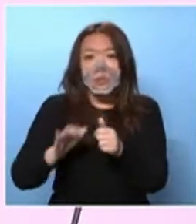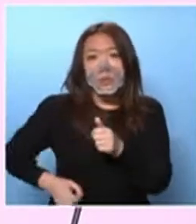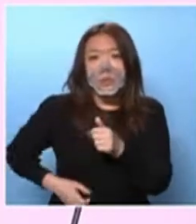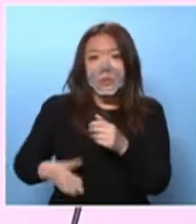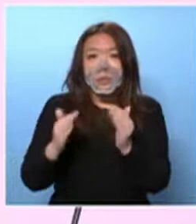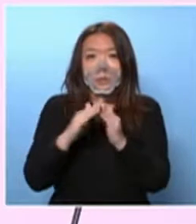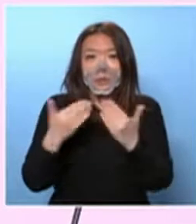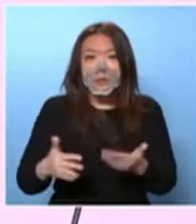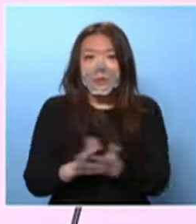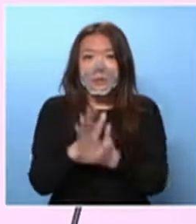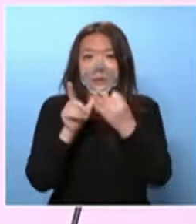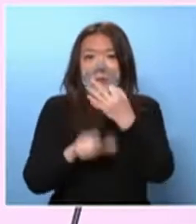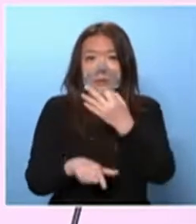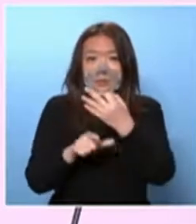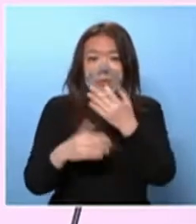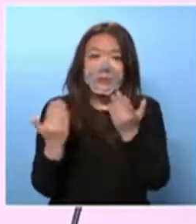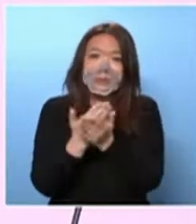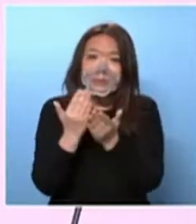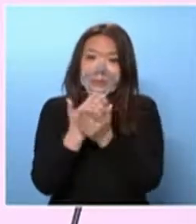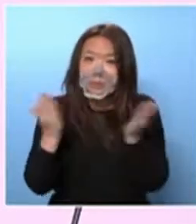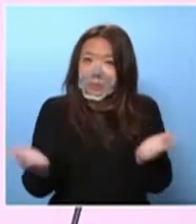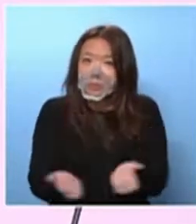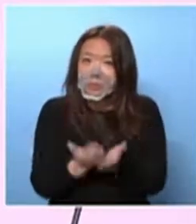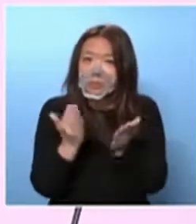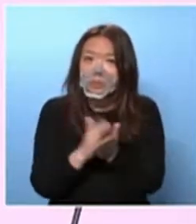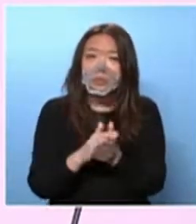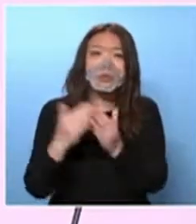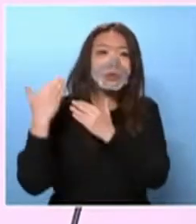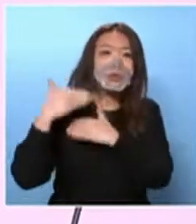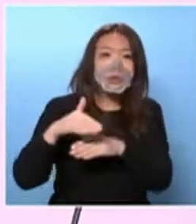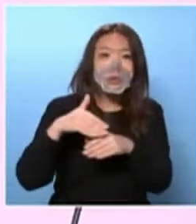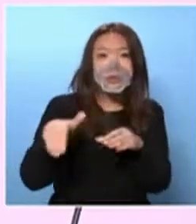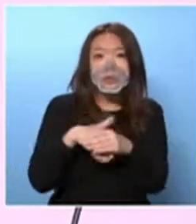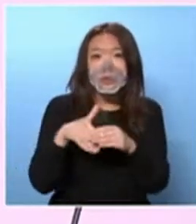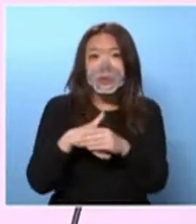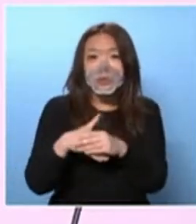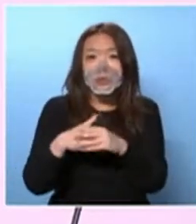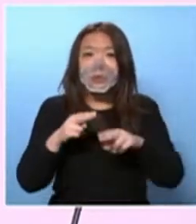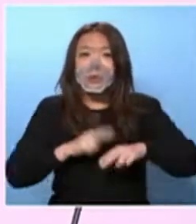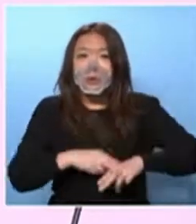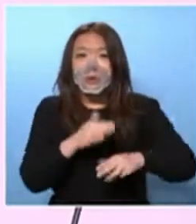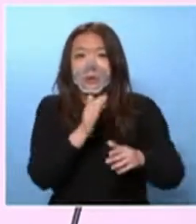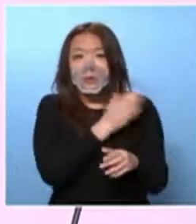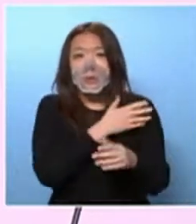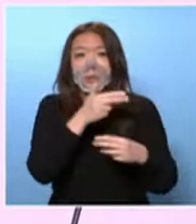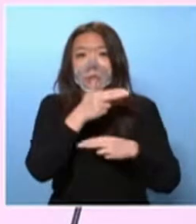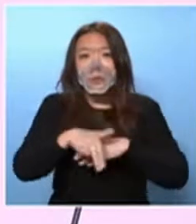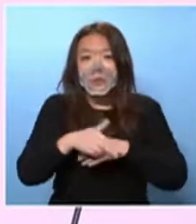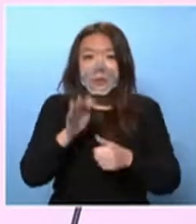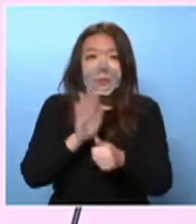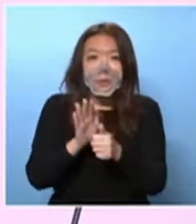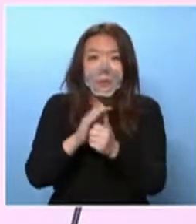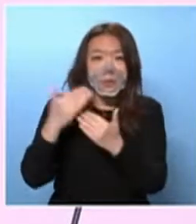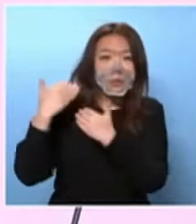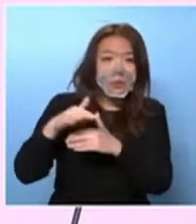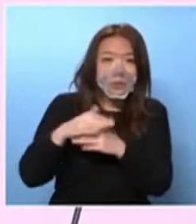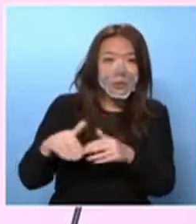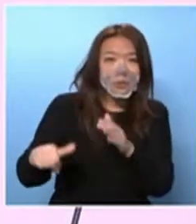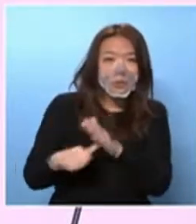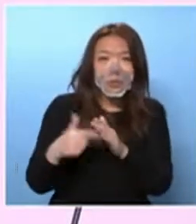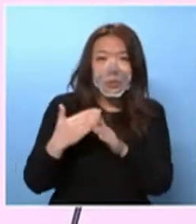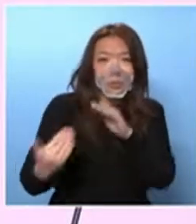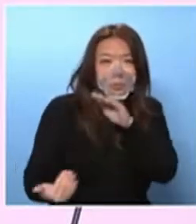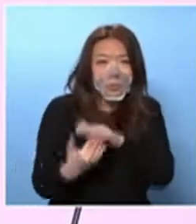Credit Insurance Corporation plans to launch the Export Credit Guarantee Program on a pilot basis in March, under which